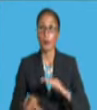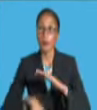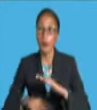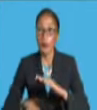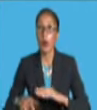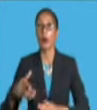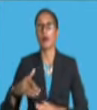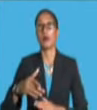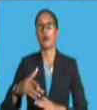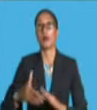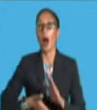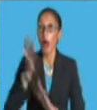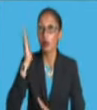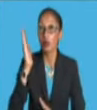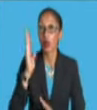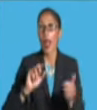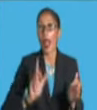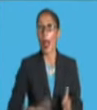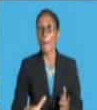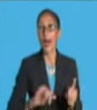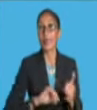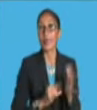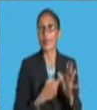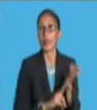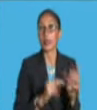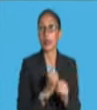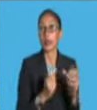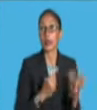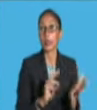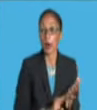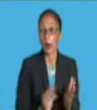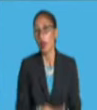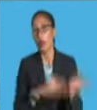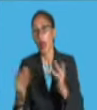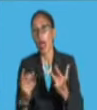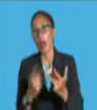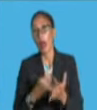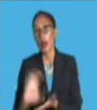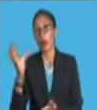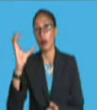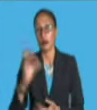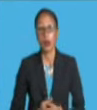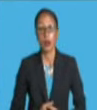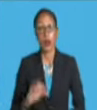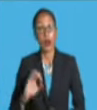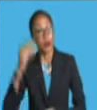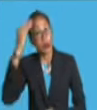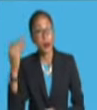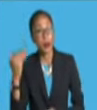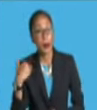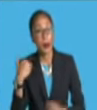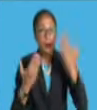school, year 9 to 10 at Lambasa Sangam College, year 11 to 13 at Bulileka Sanatan College. I would like to remind